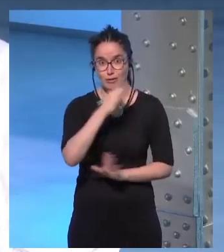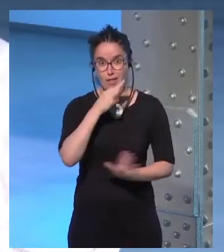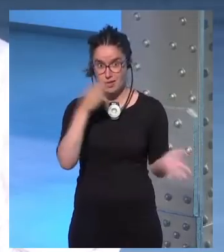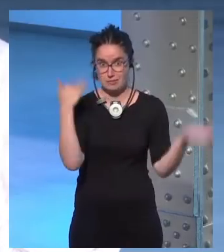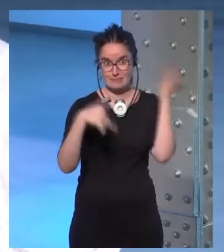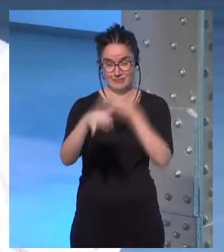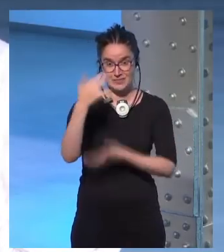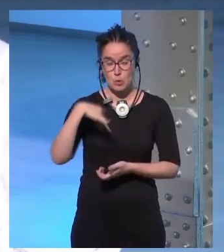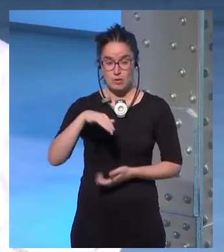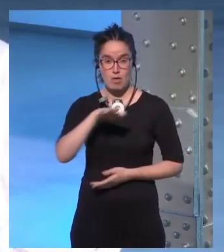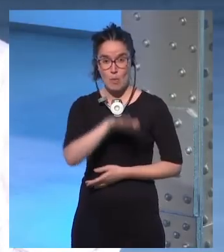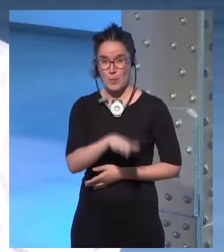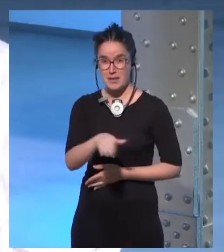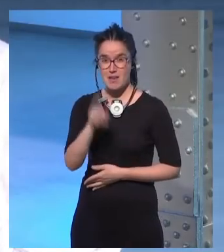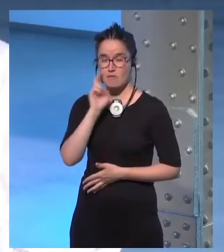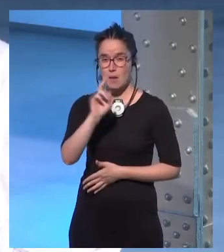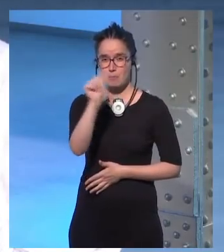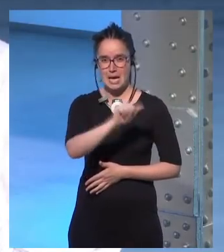movies, and